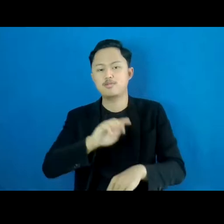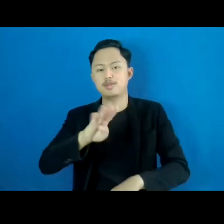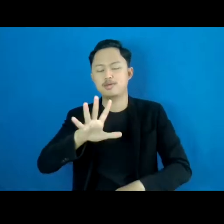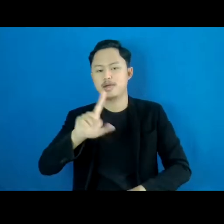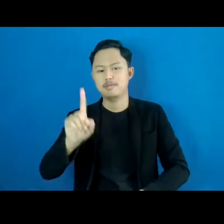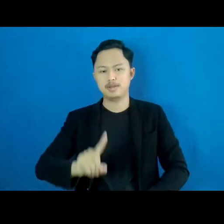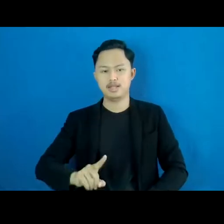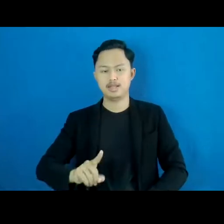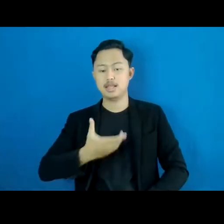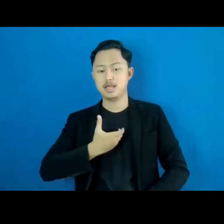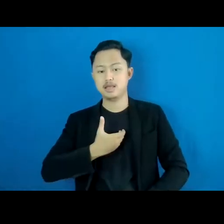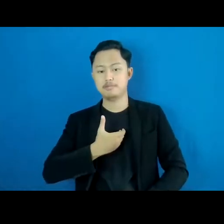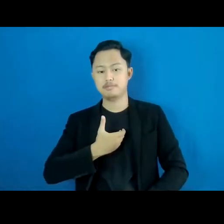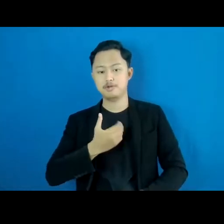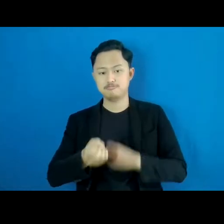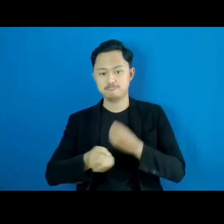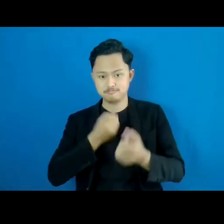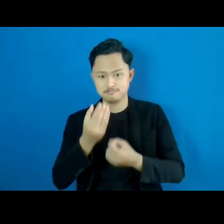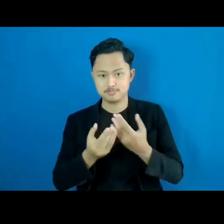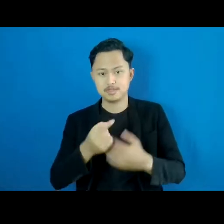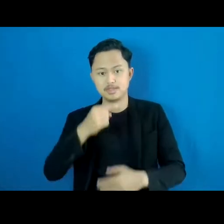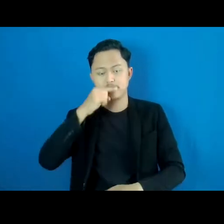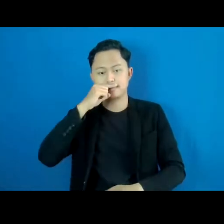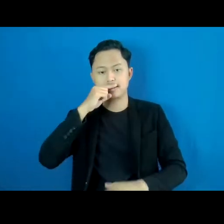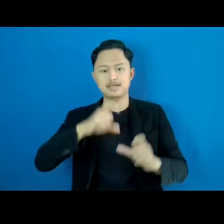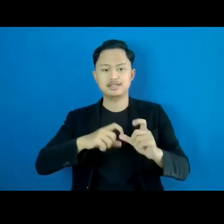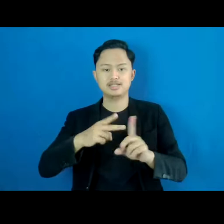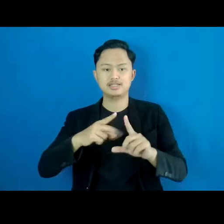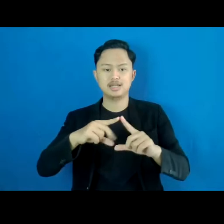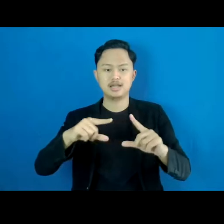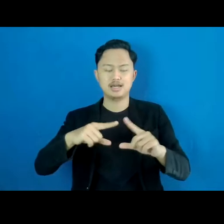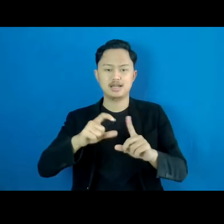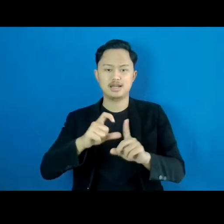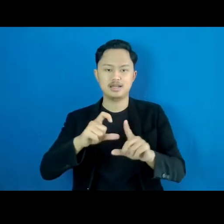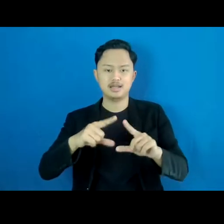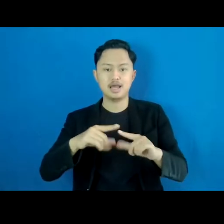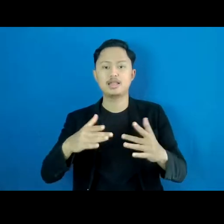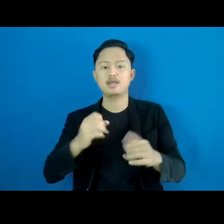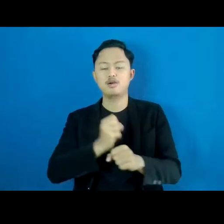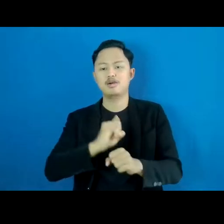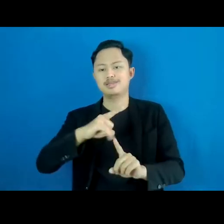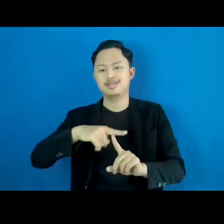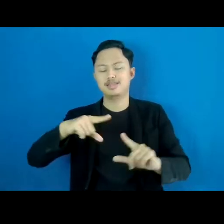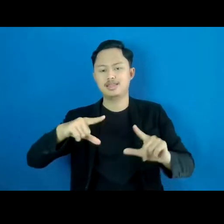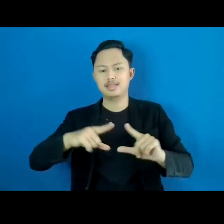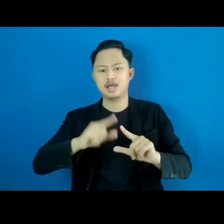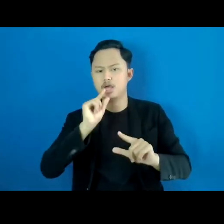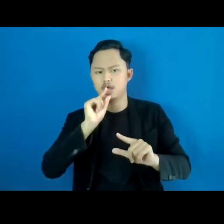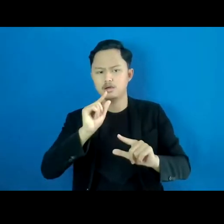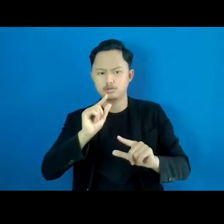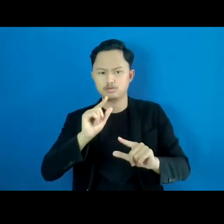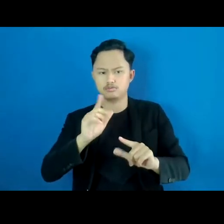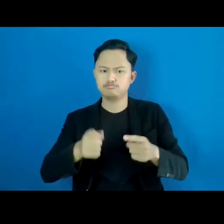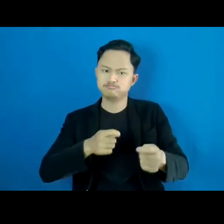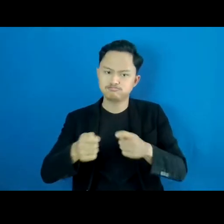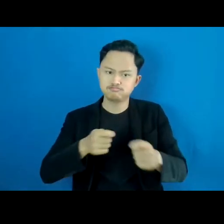I would like to pass on the discussion to Ms. Sharada Golapudi and also Ms. Gita Fajar Saptiani to please moderate